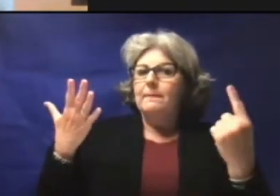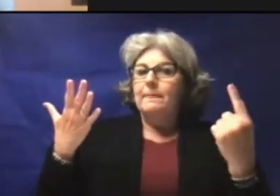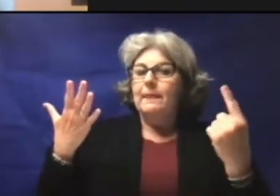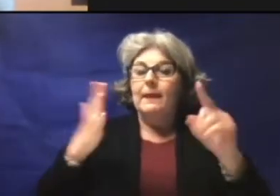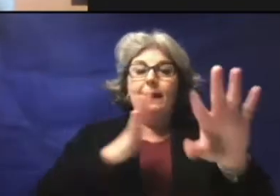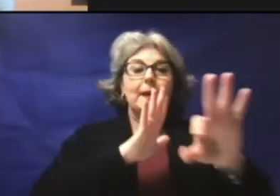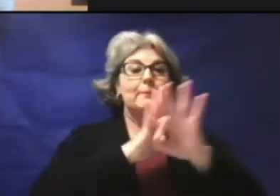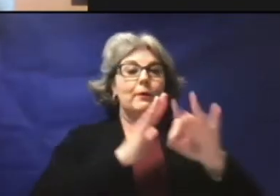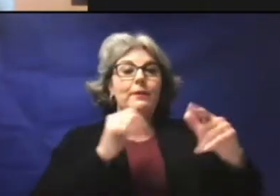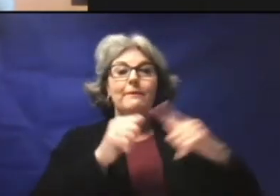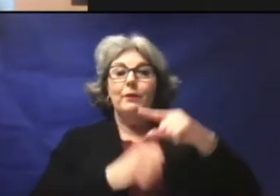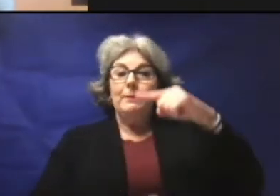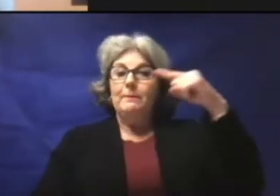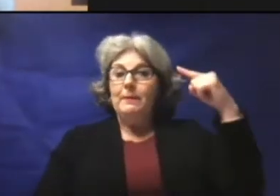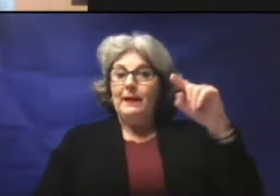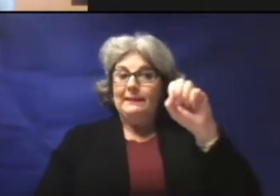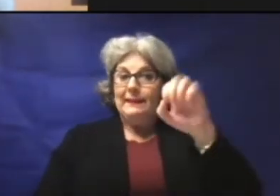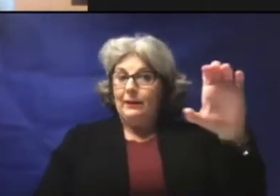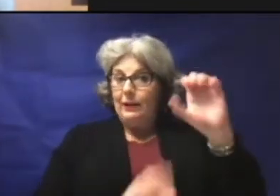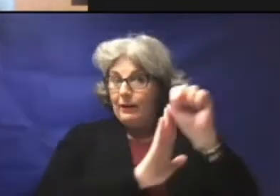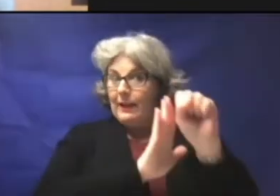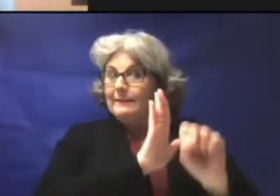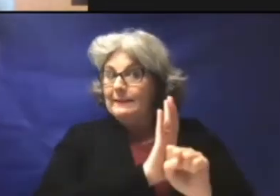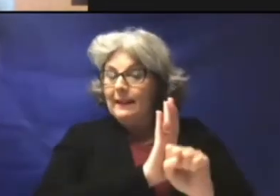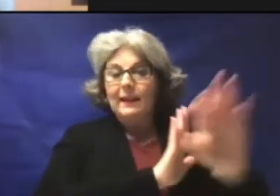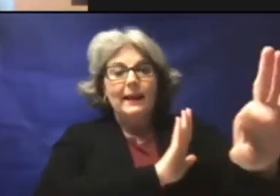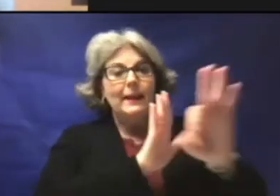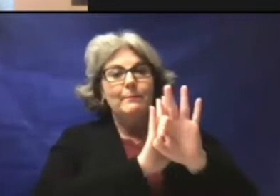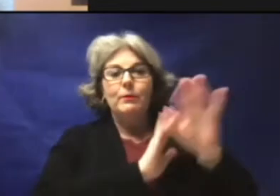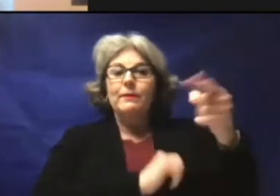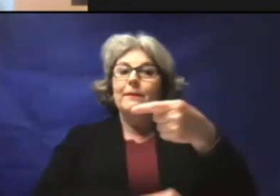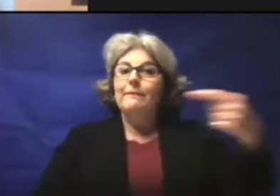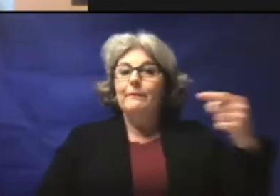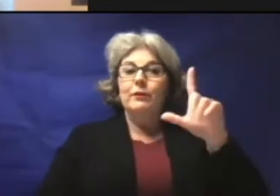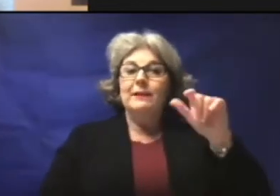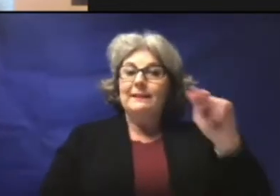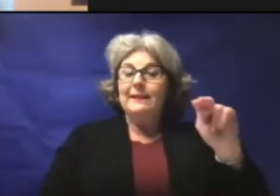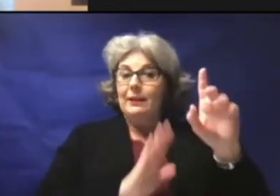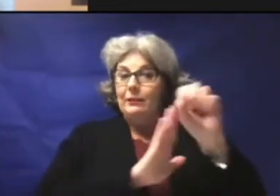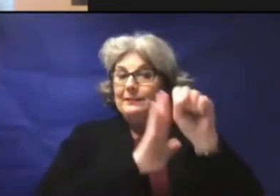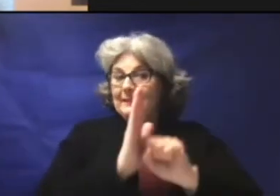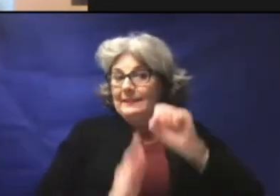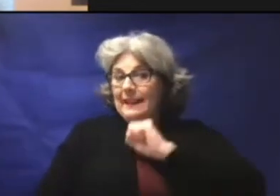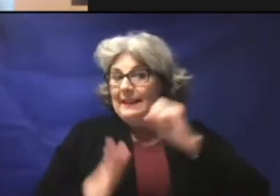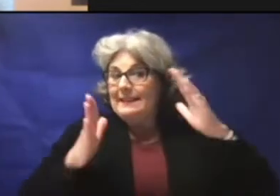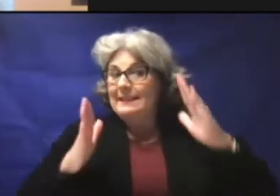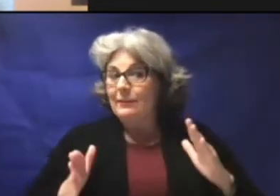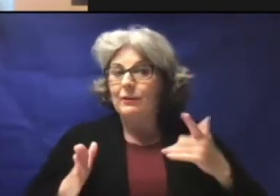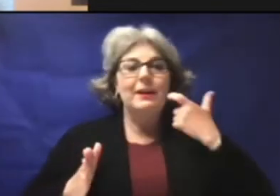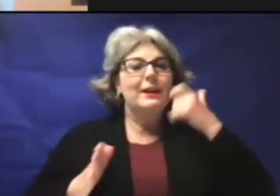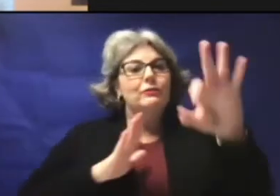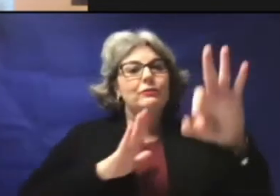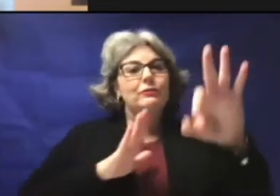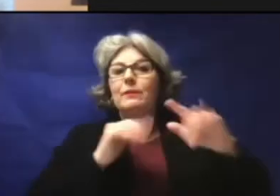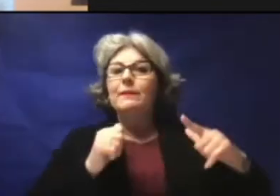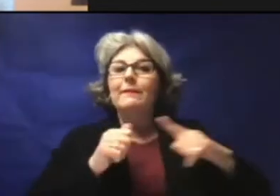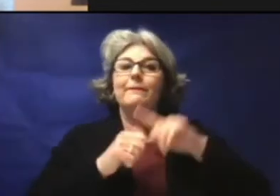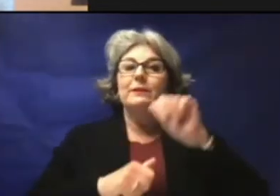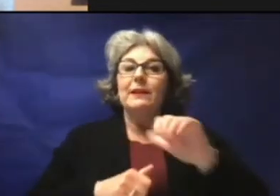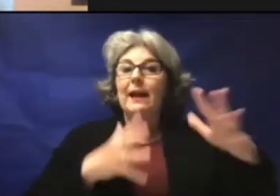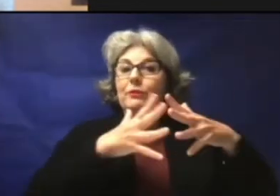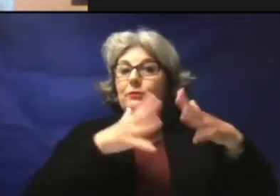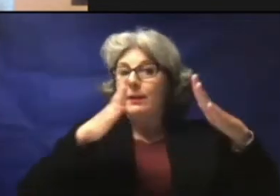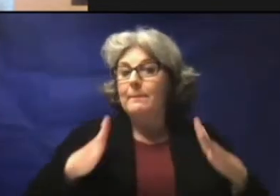the first Black Secretary of the State. He appointed the first Latino state senator. He just appointed the first Asian